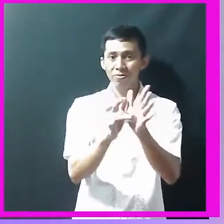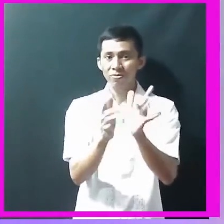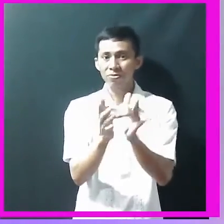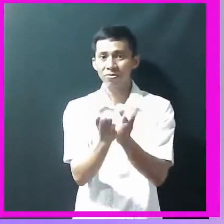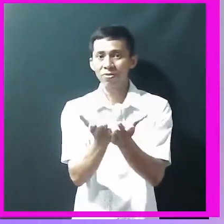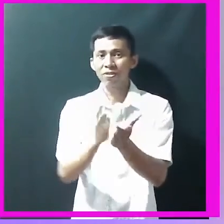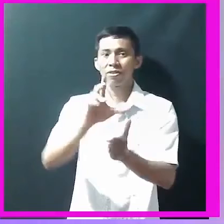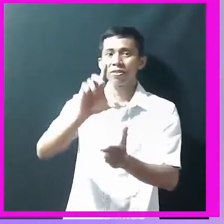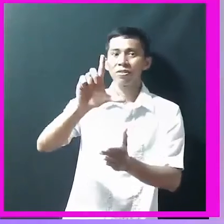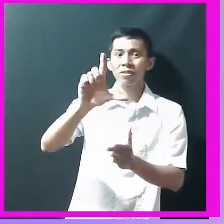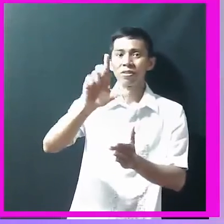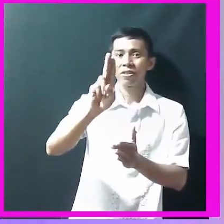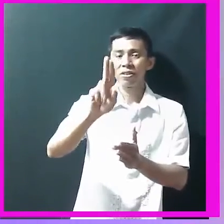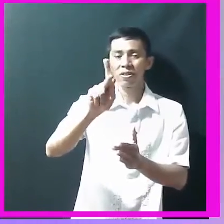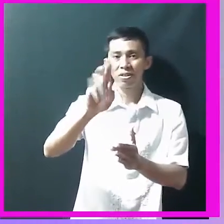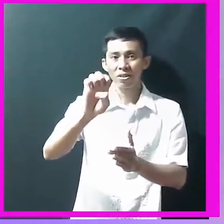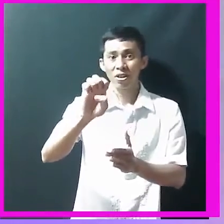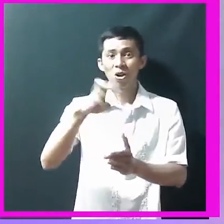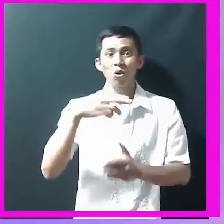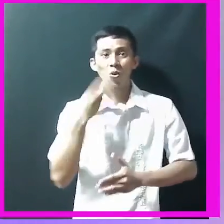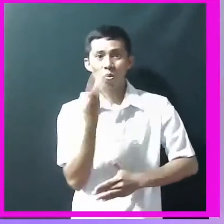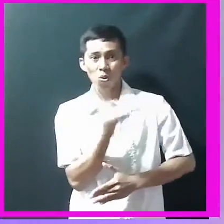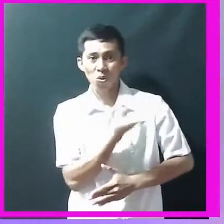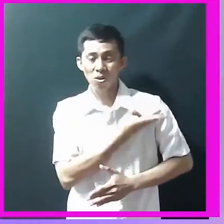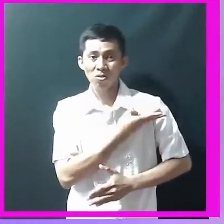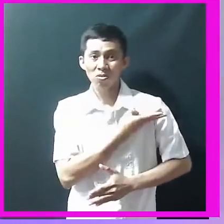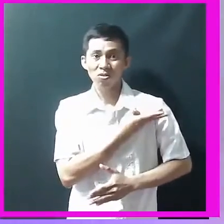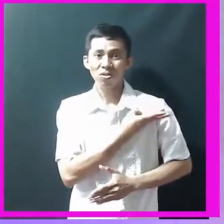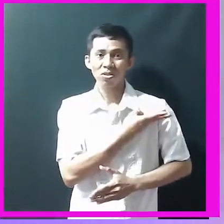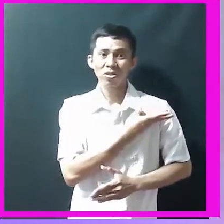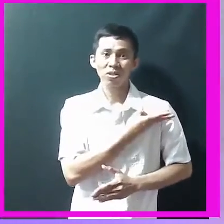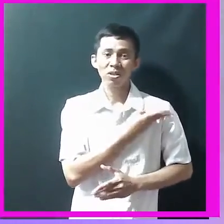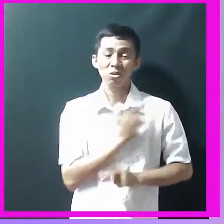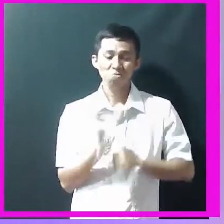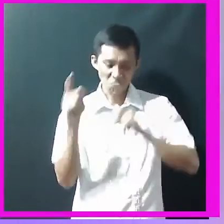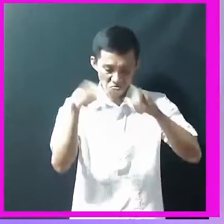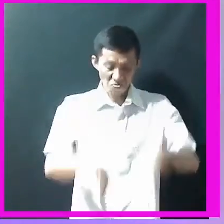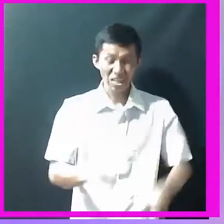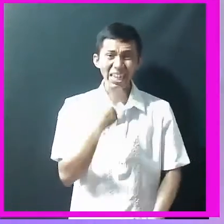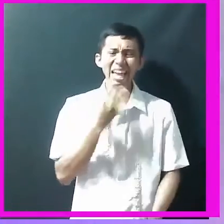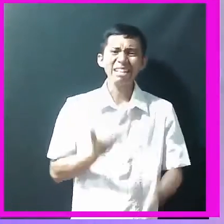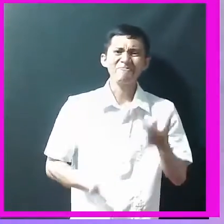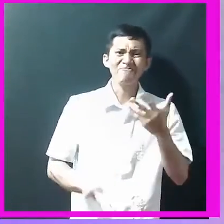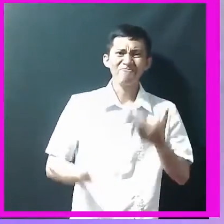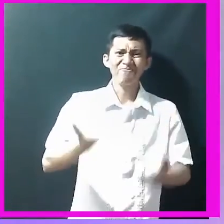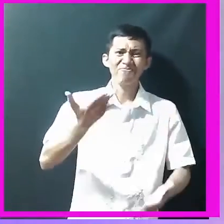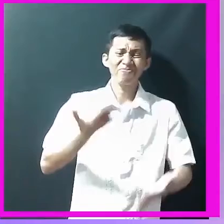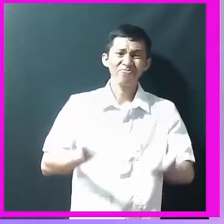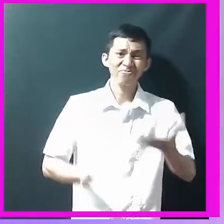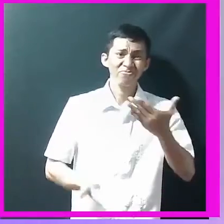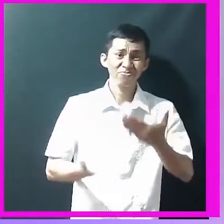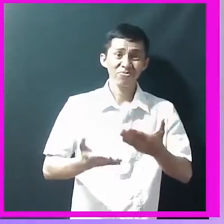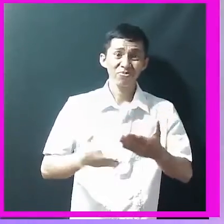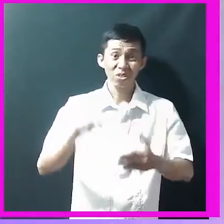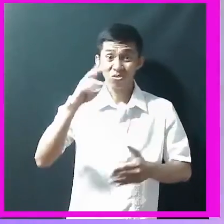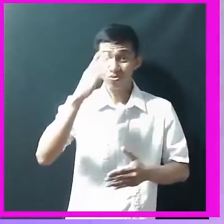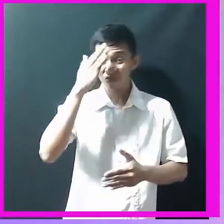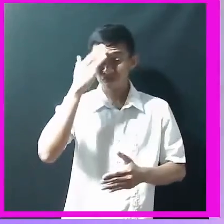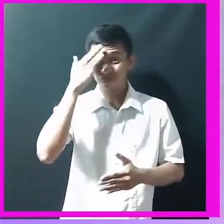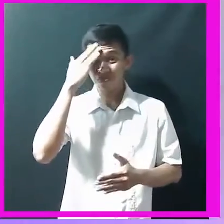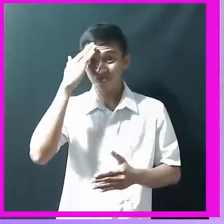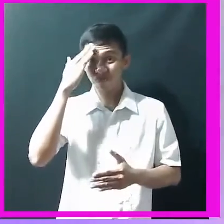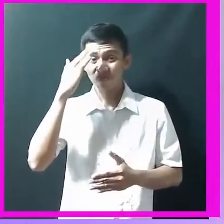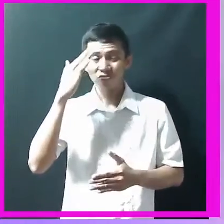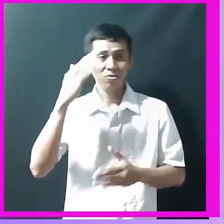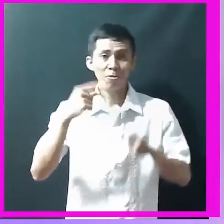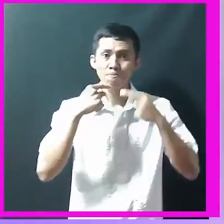number 22, we are going to hell. Can I say that I'm still glad about